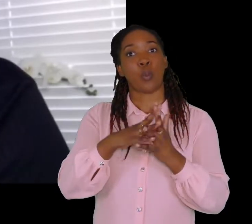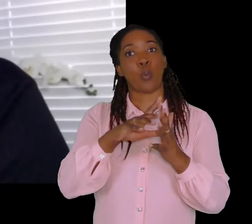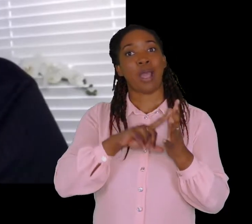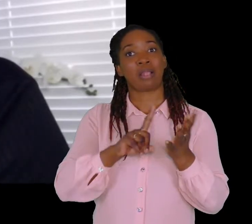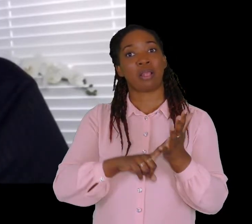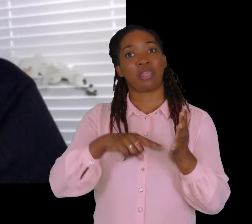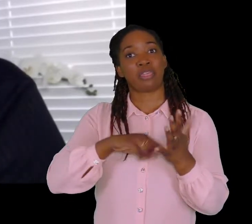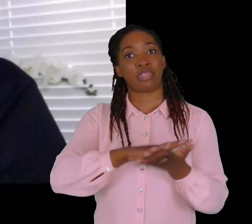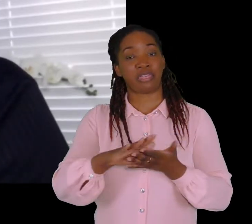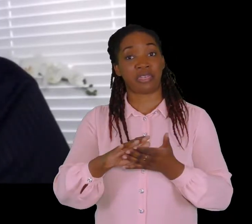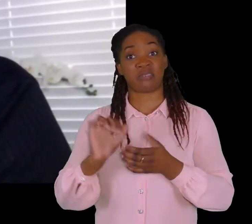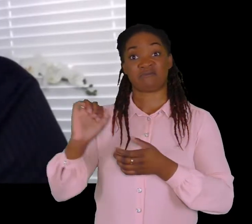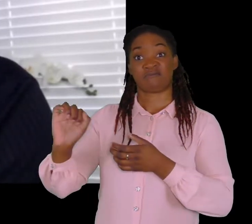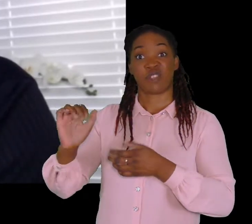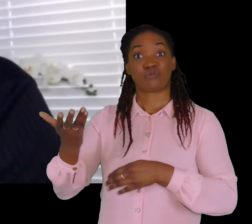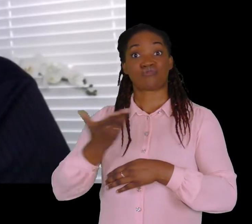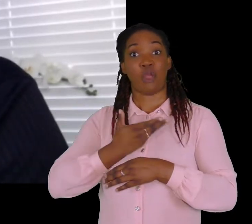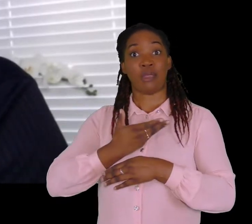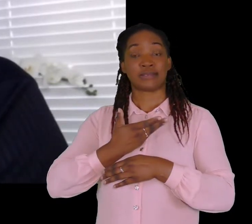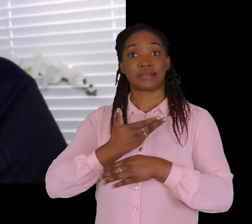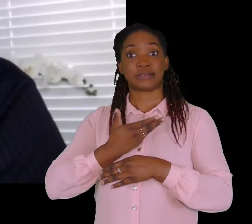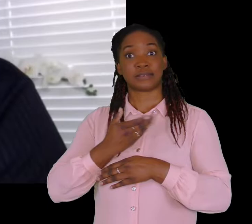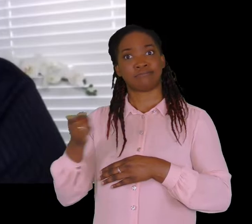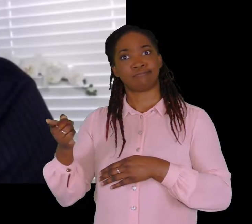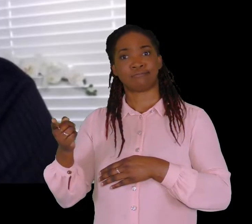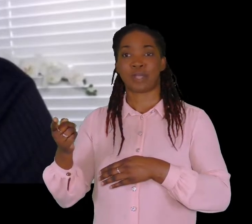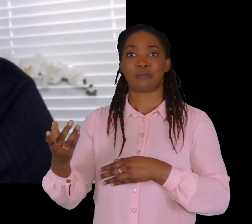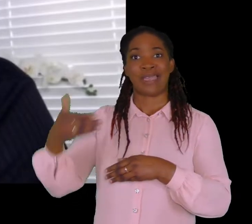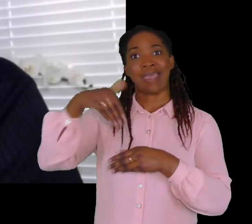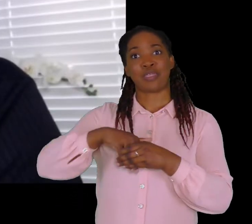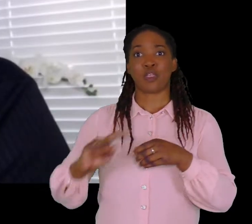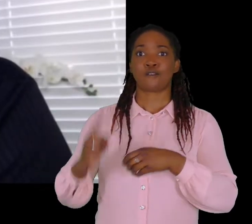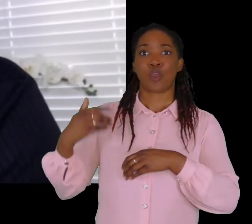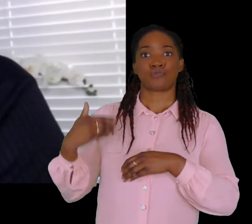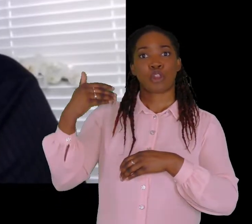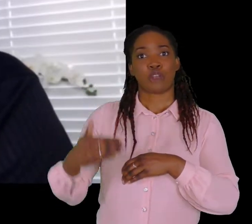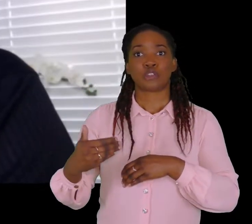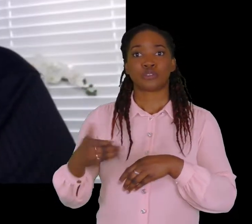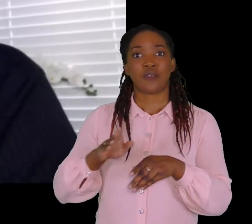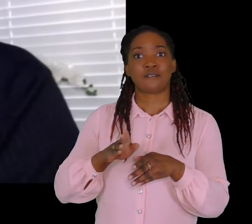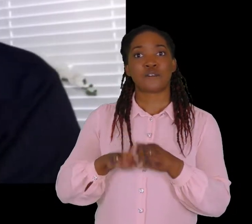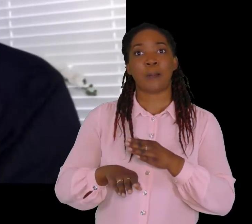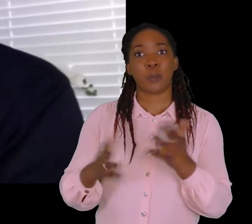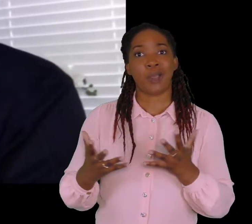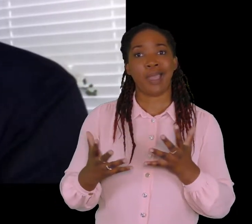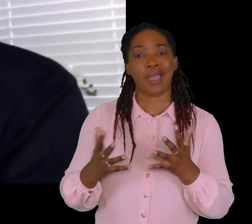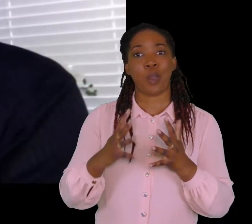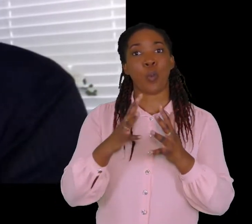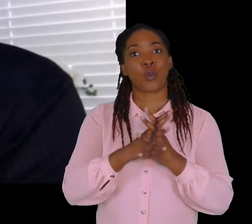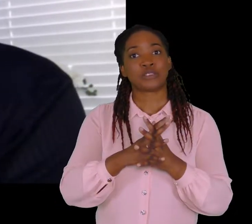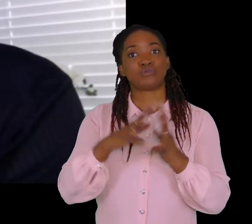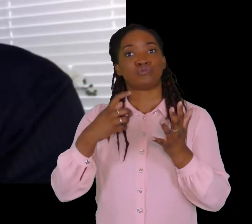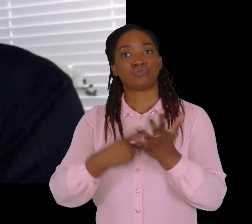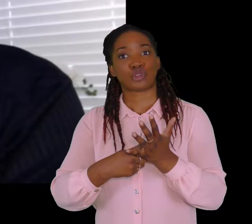of passage were those of whose parents belonged to the Windrush generation or were forced into exile by President Idi Amin